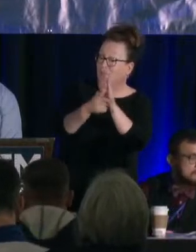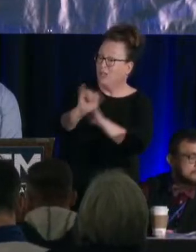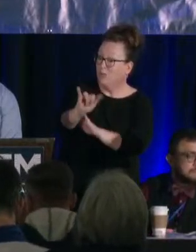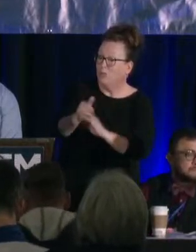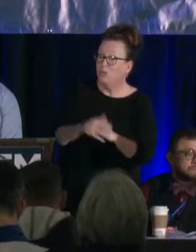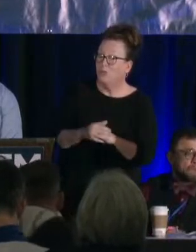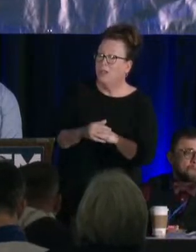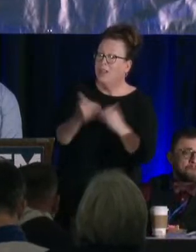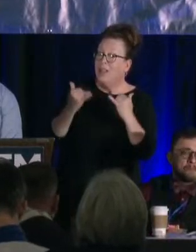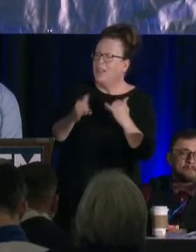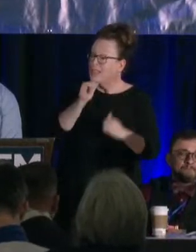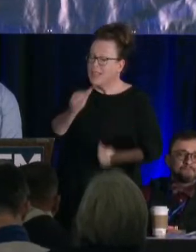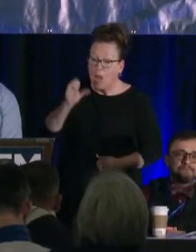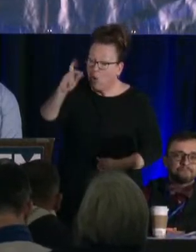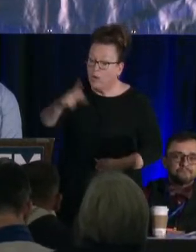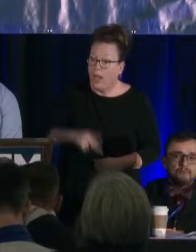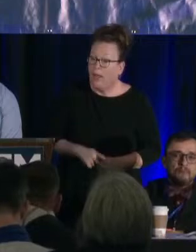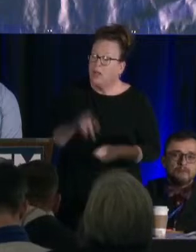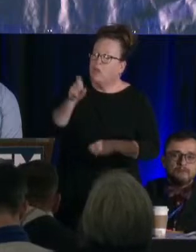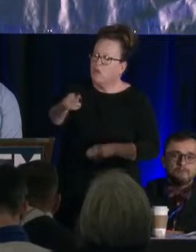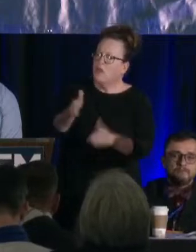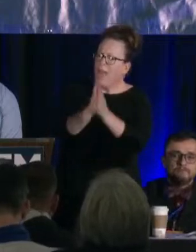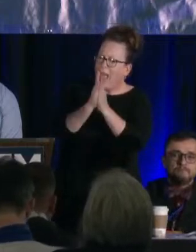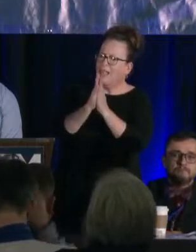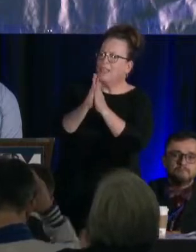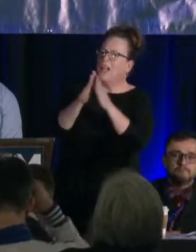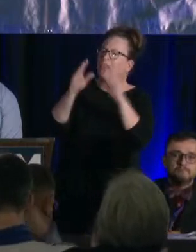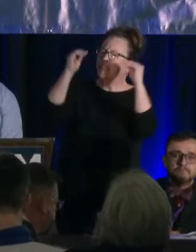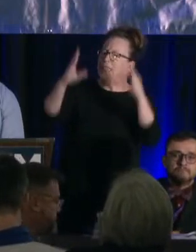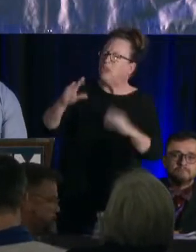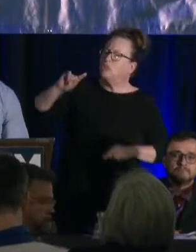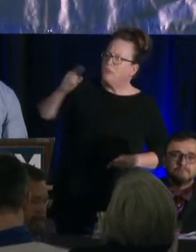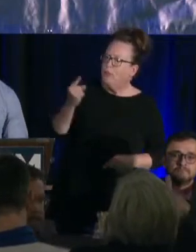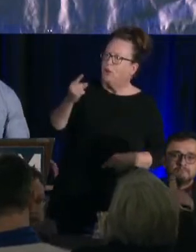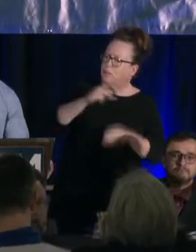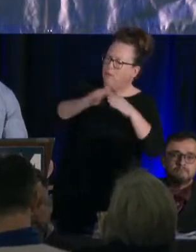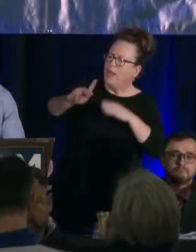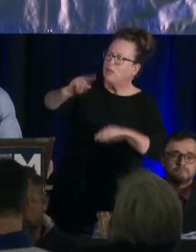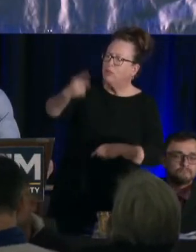to this. This is not okay. They should have asked the practitioners first.